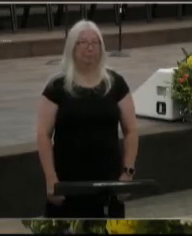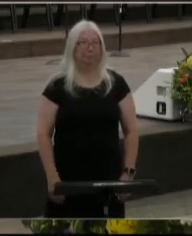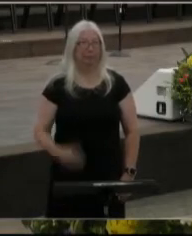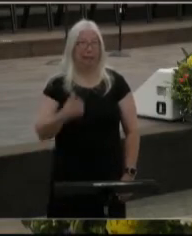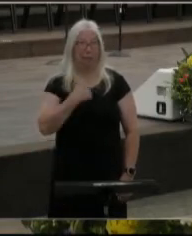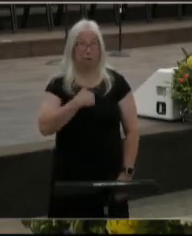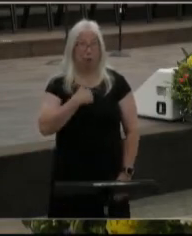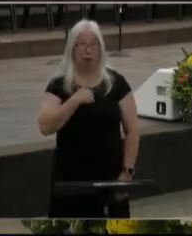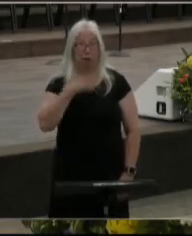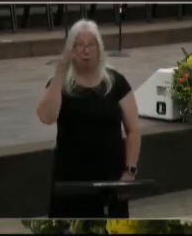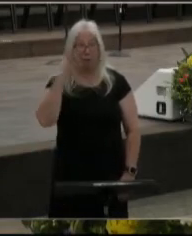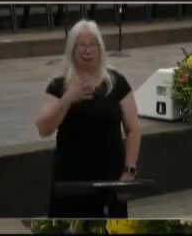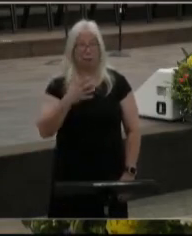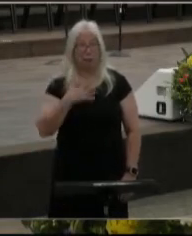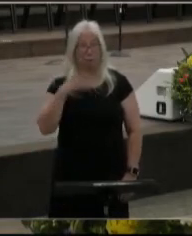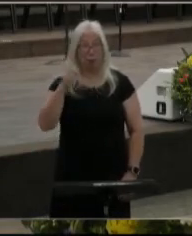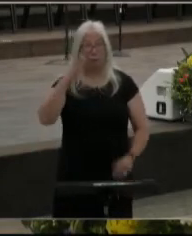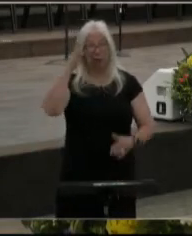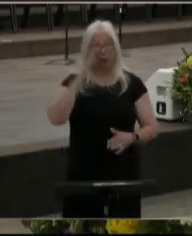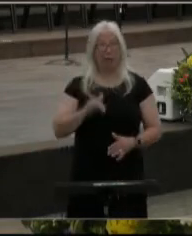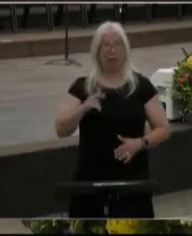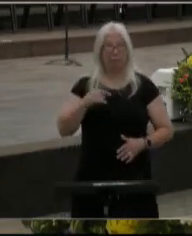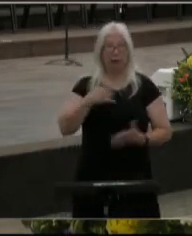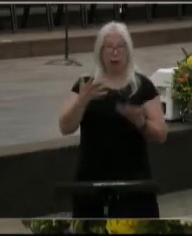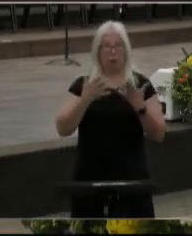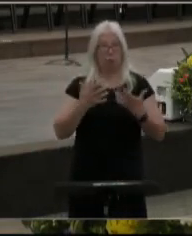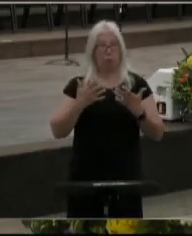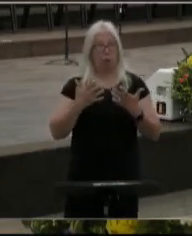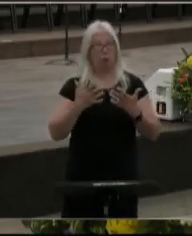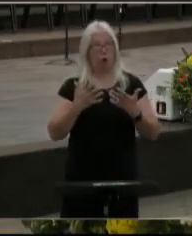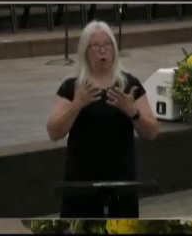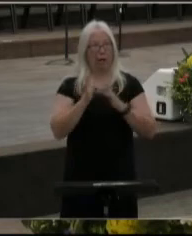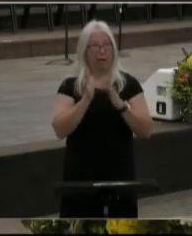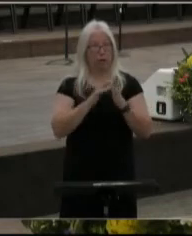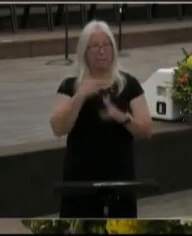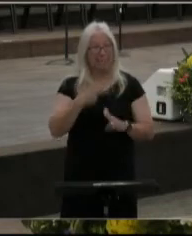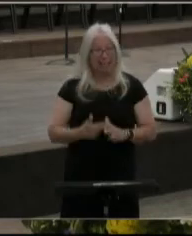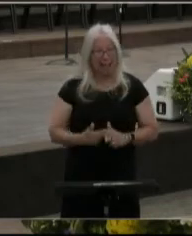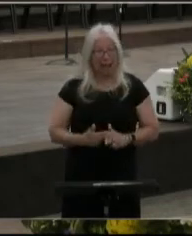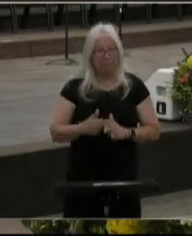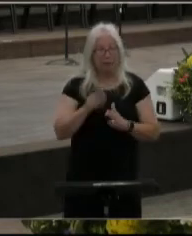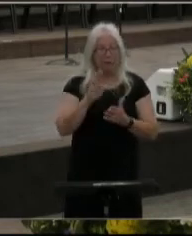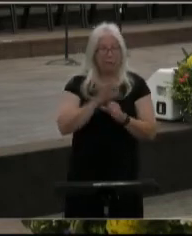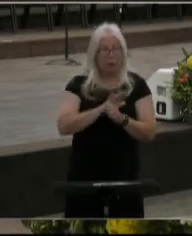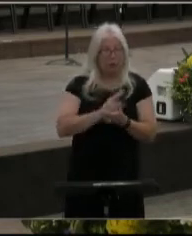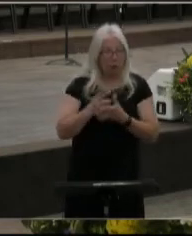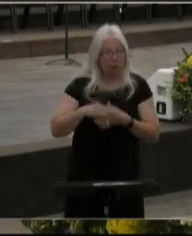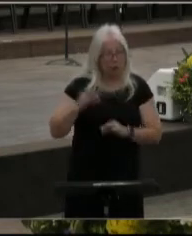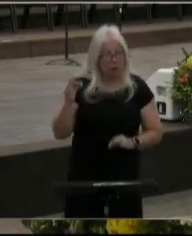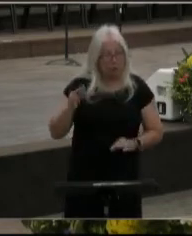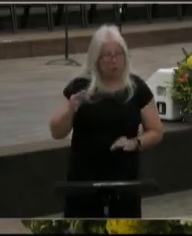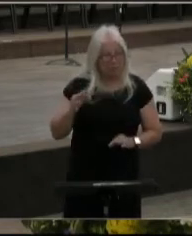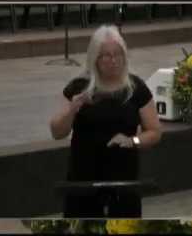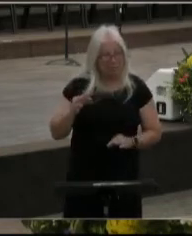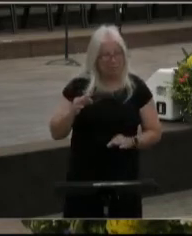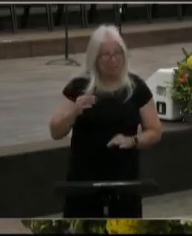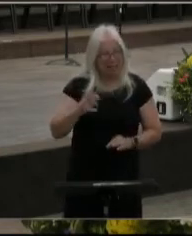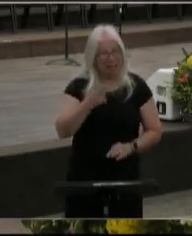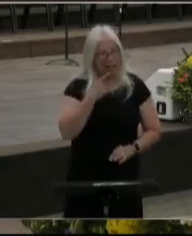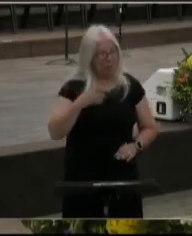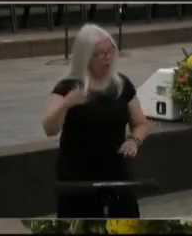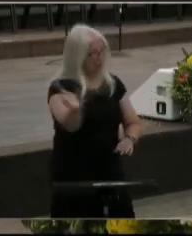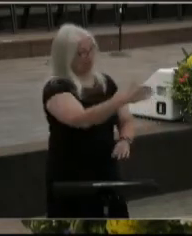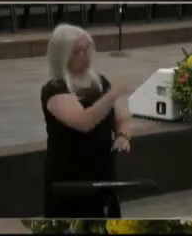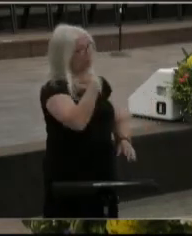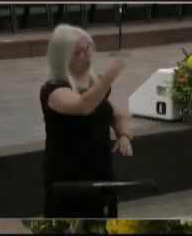I'm sorry. I know I'm the pastor. I know I'm supposed to be godly, but I wanted to, in Jesus' name, for the Holy Ghost, I wanted to slap